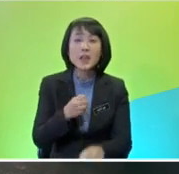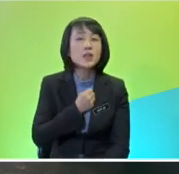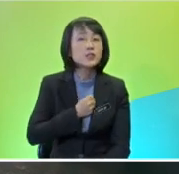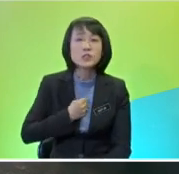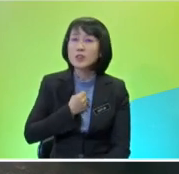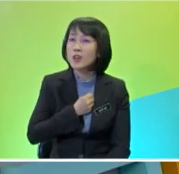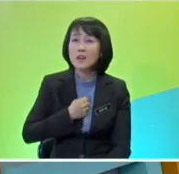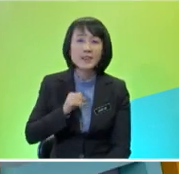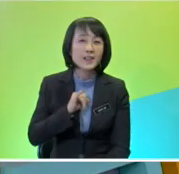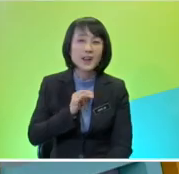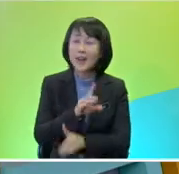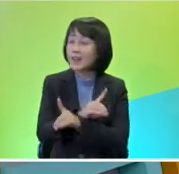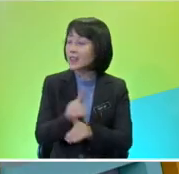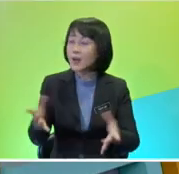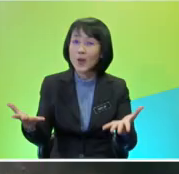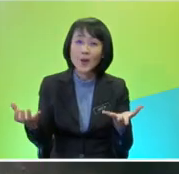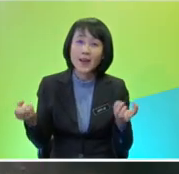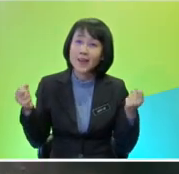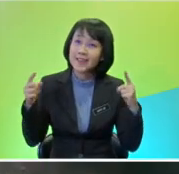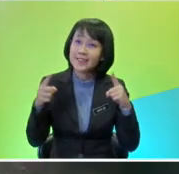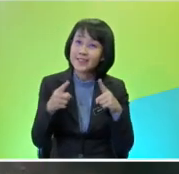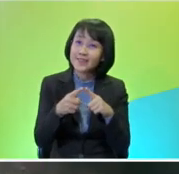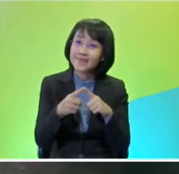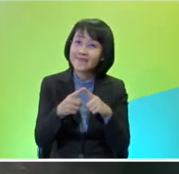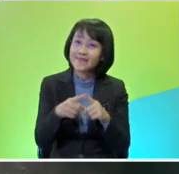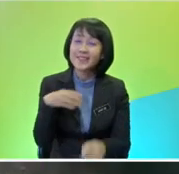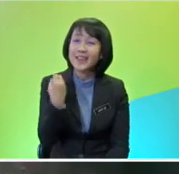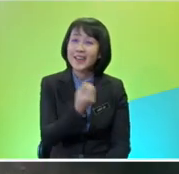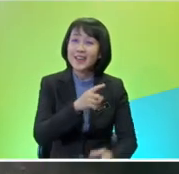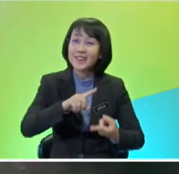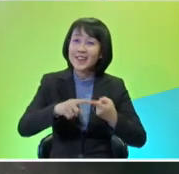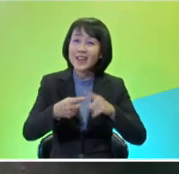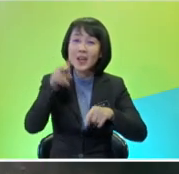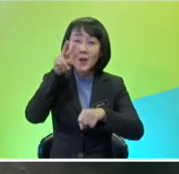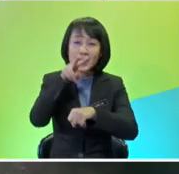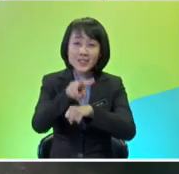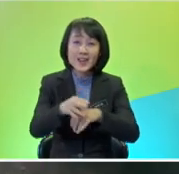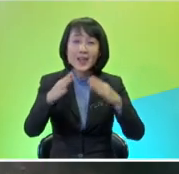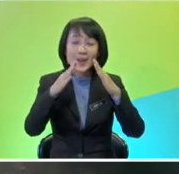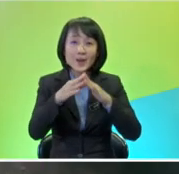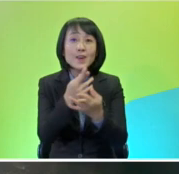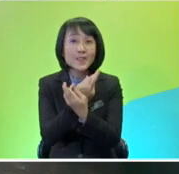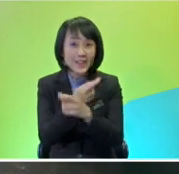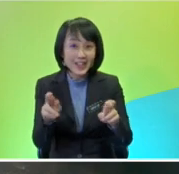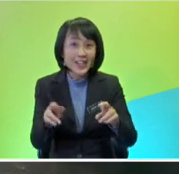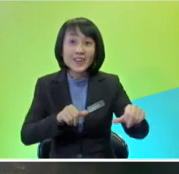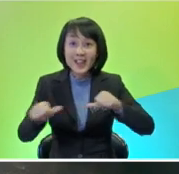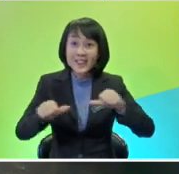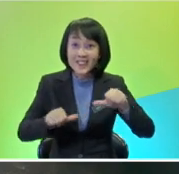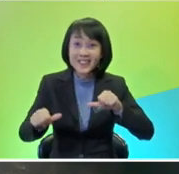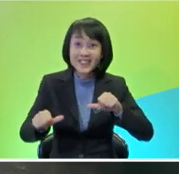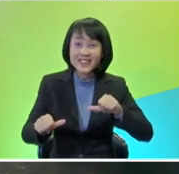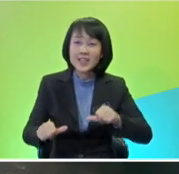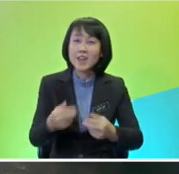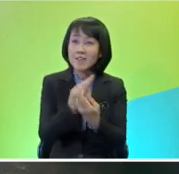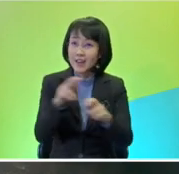to. All right. So, our friends watching at home, as well as on Google Meets, ready for this activity? If you're ready, give me a